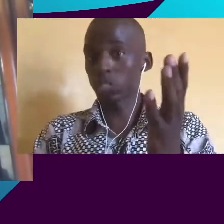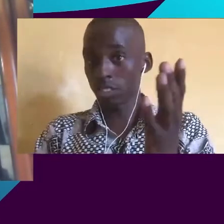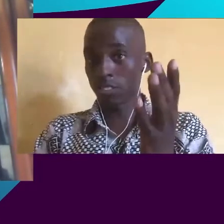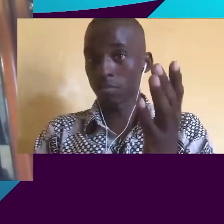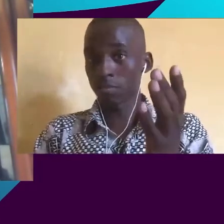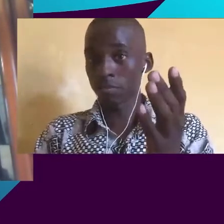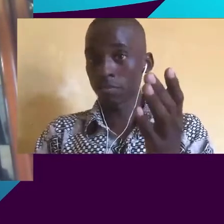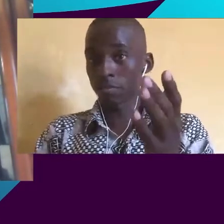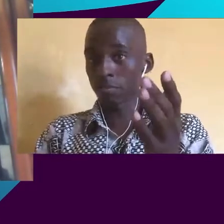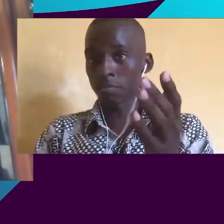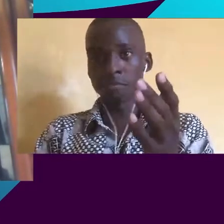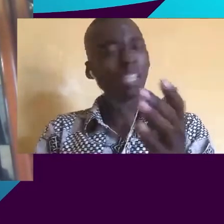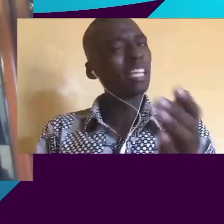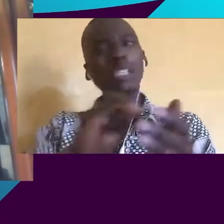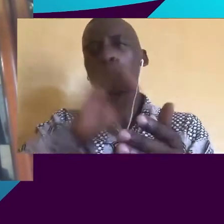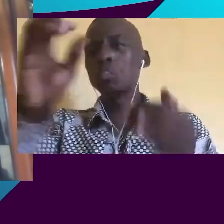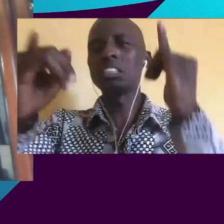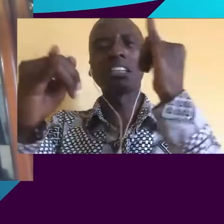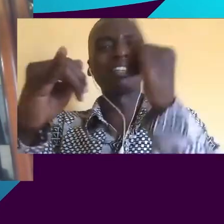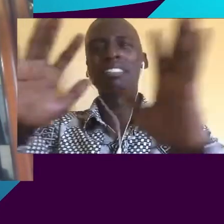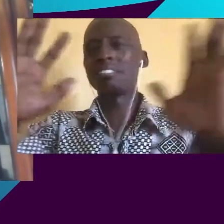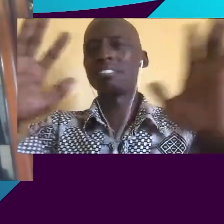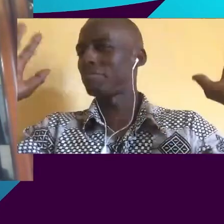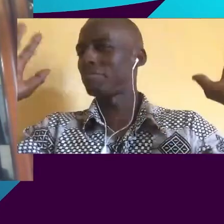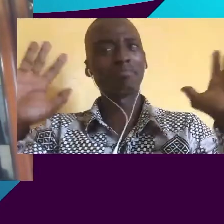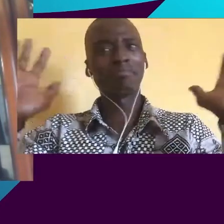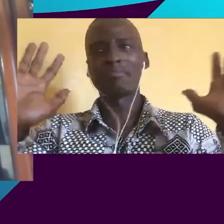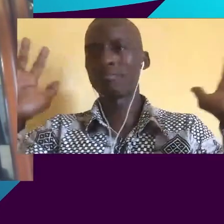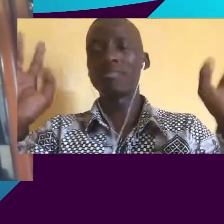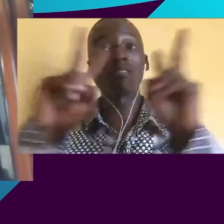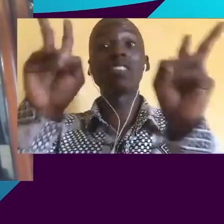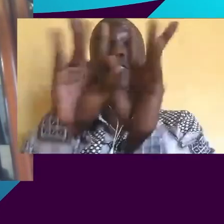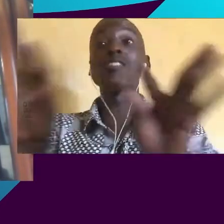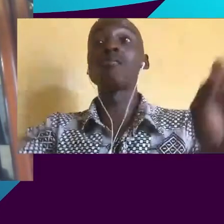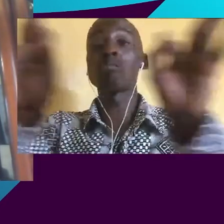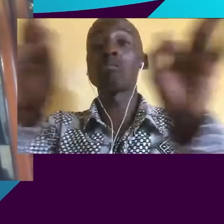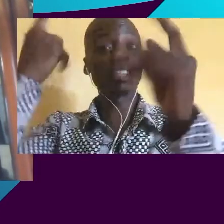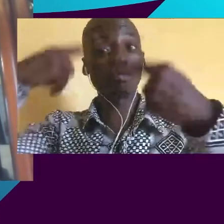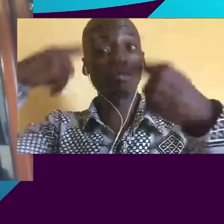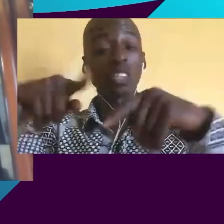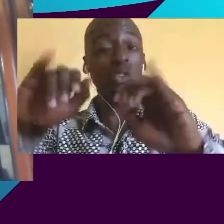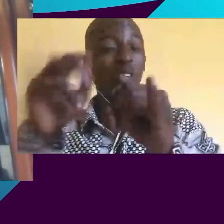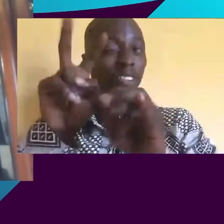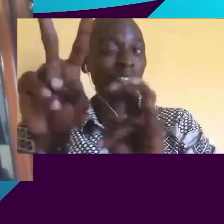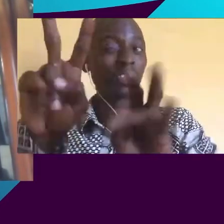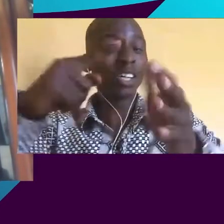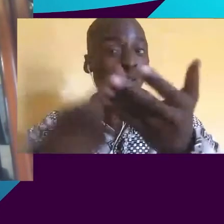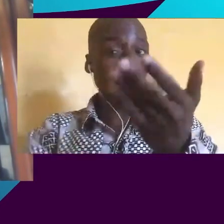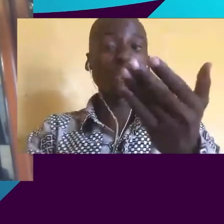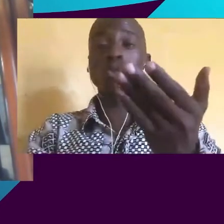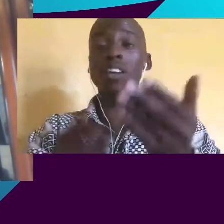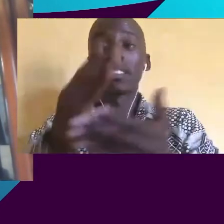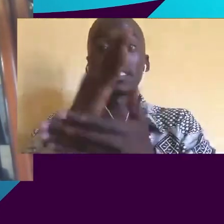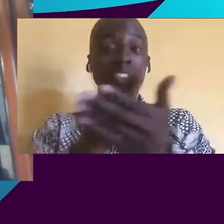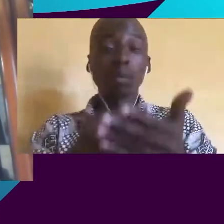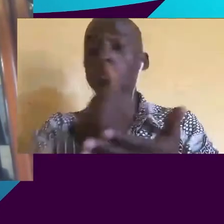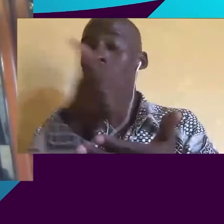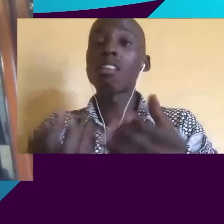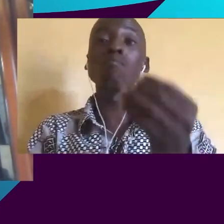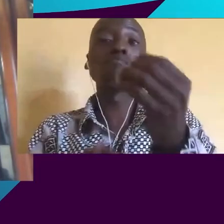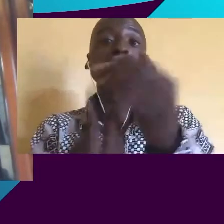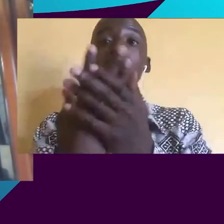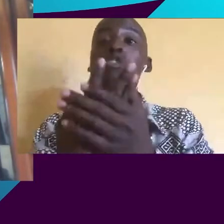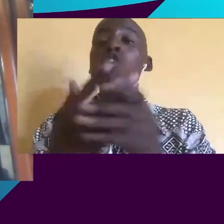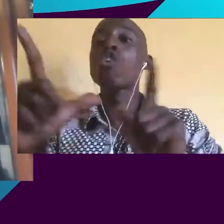end. It's not the end. It's very important for us to try and see what were some of the other existing tradition things that we